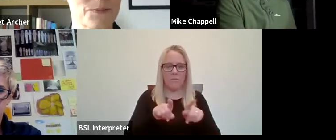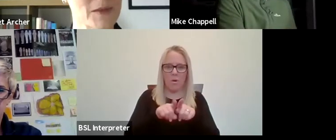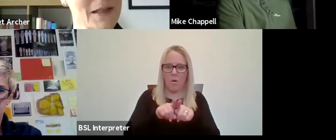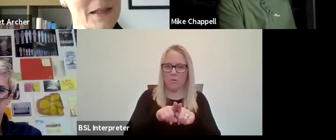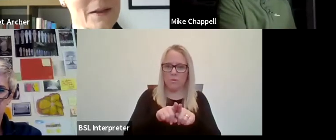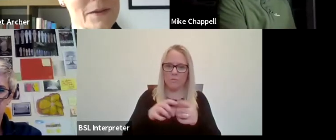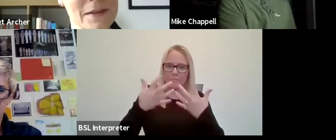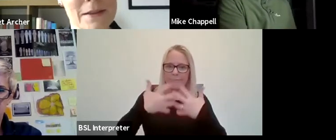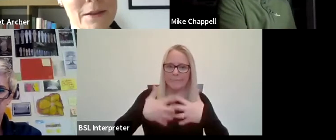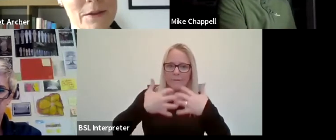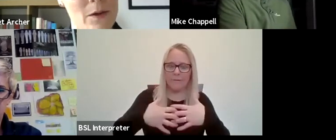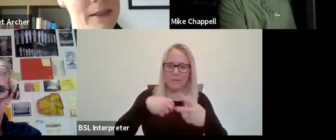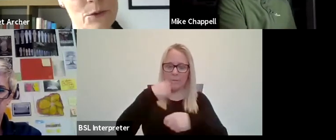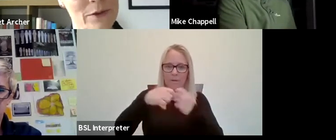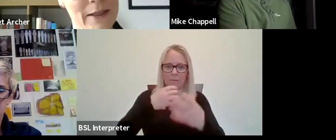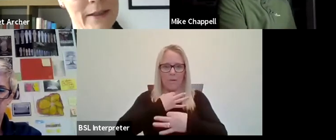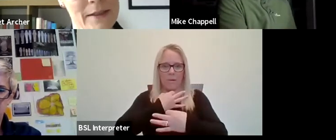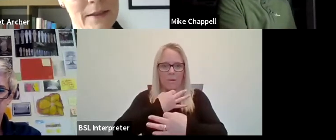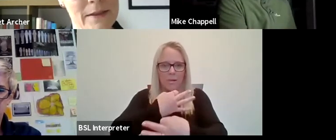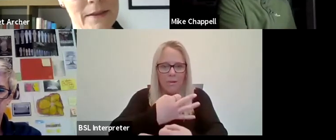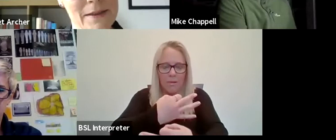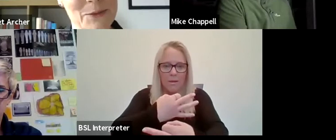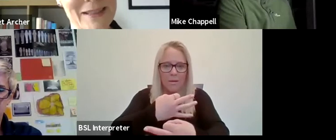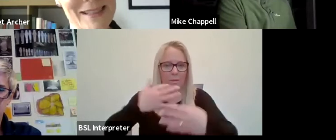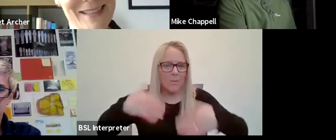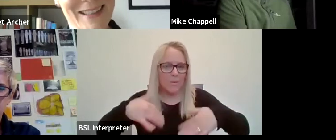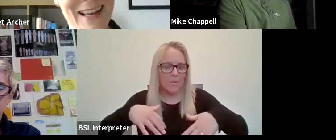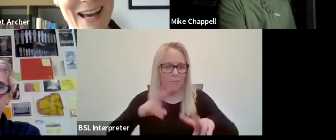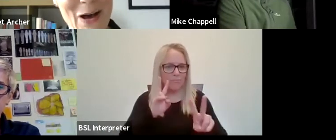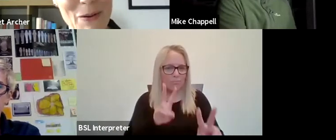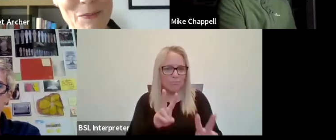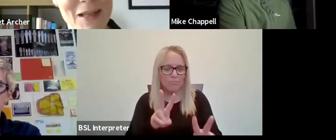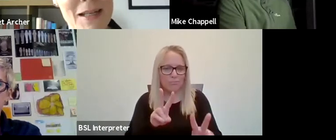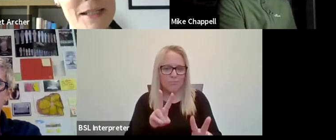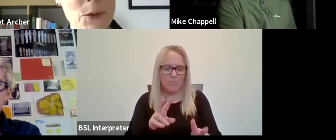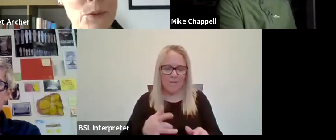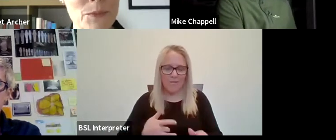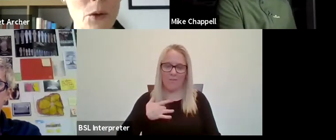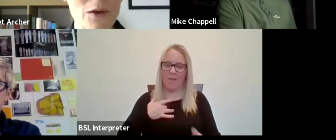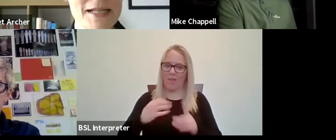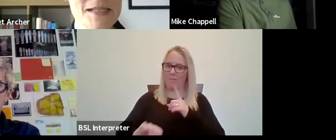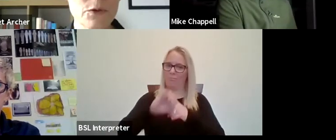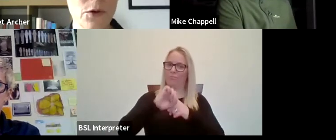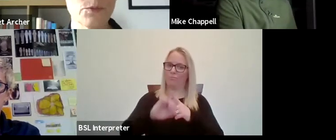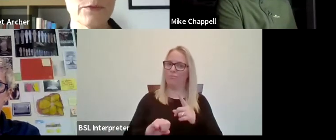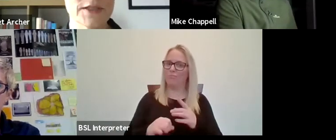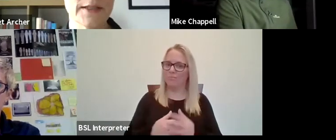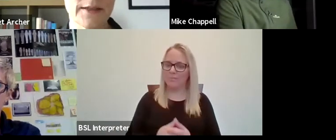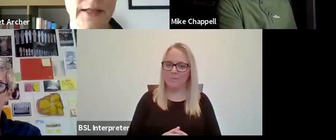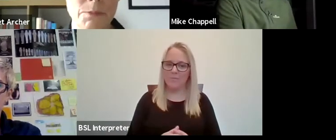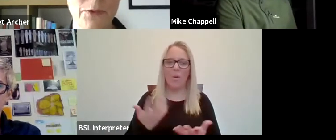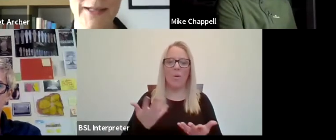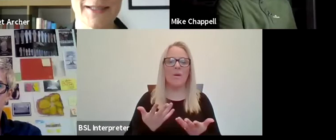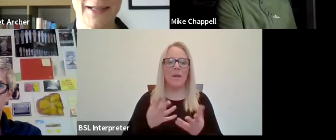and quite extraordinary to witness. So let's move on. We've got